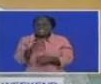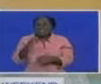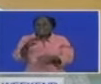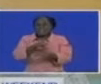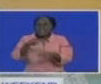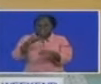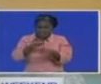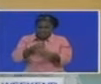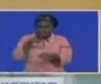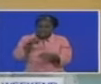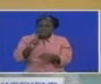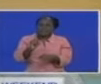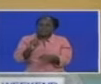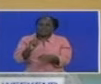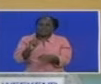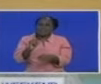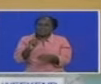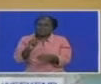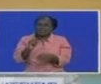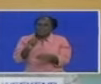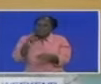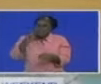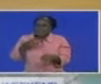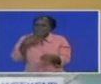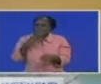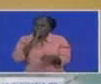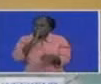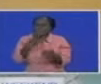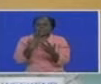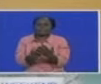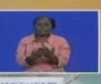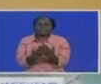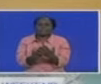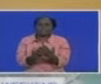heels in some solitary confinement somewhere. Senator?